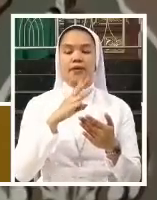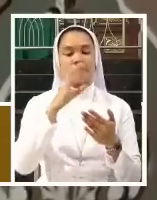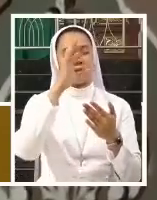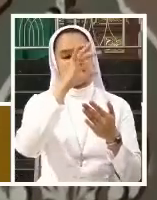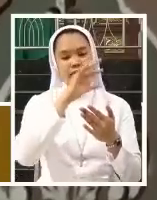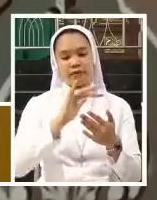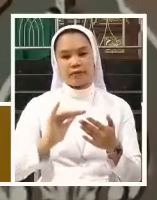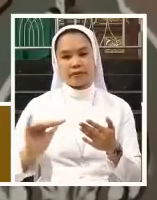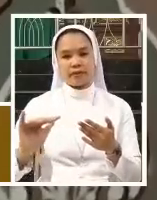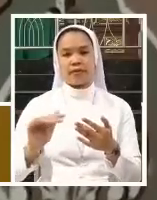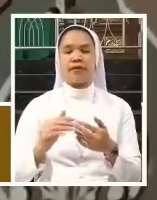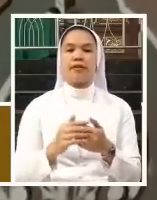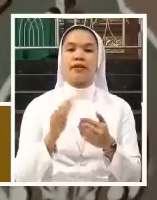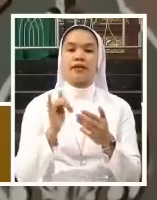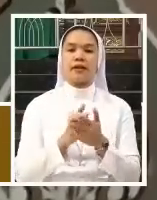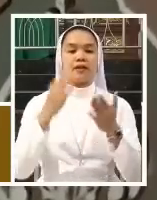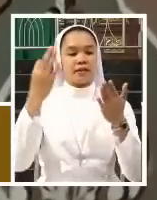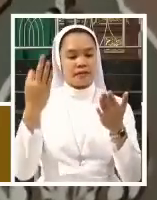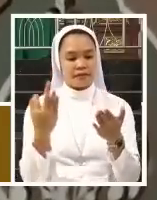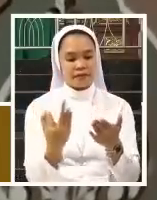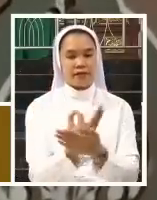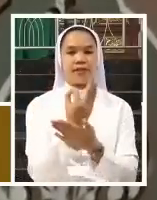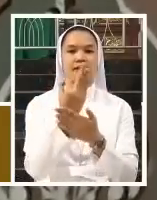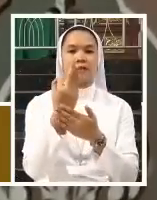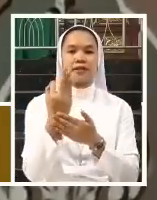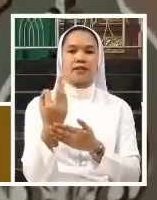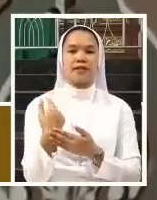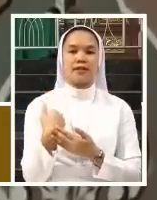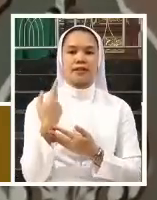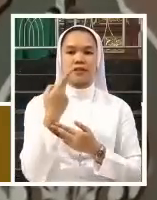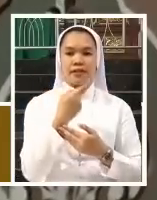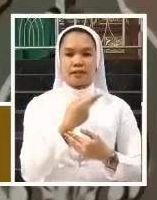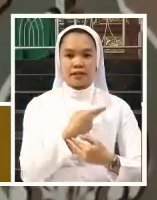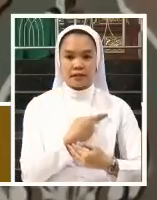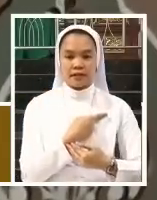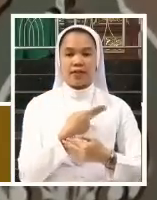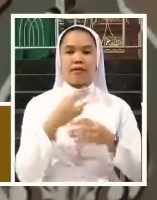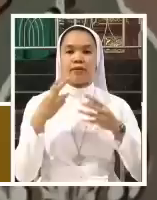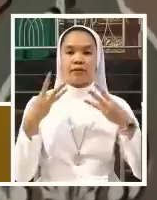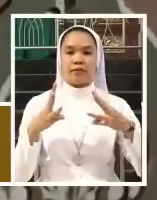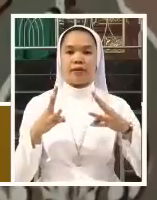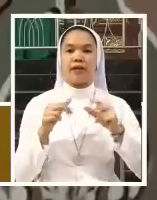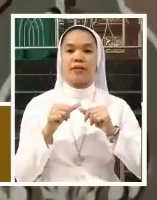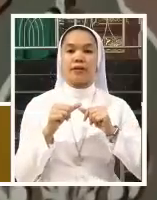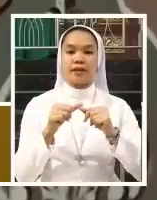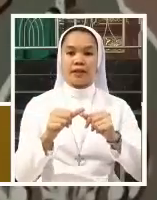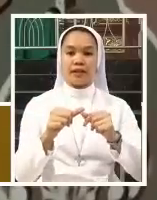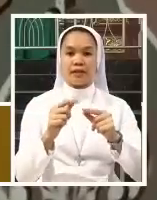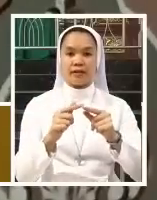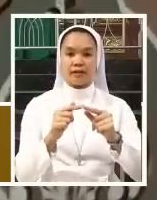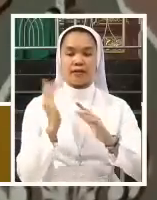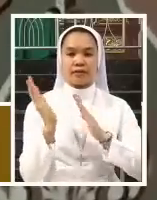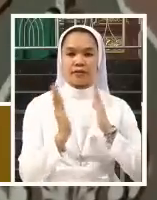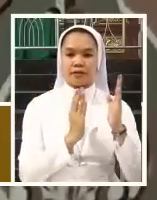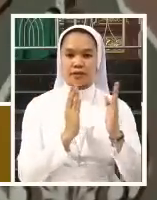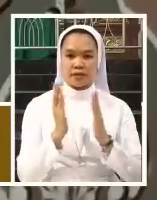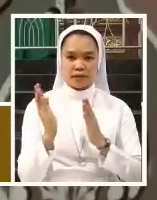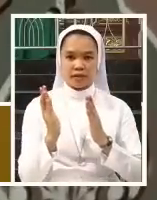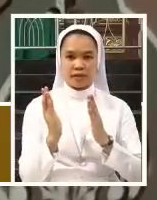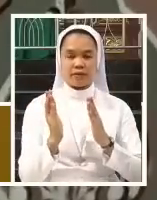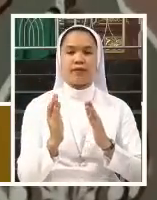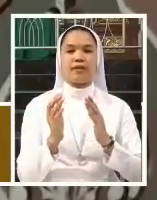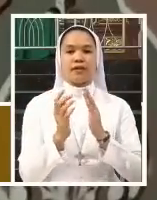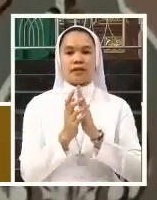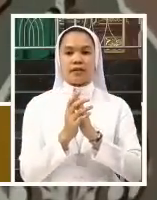waters that will refresh us while we continuously reflect on this awesome gift